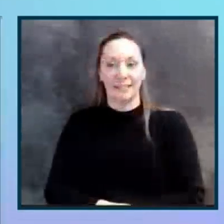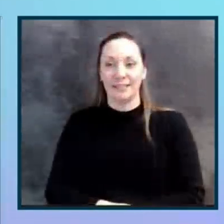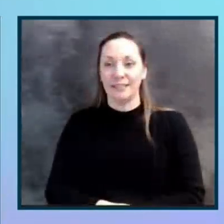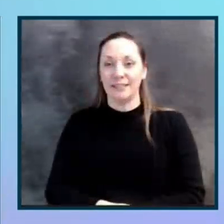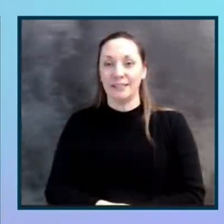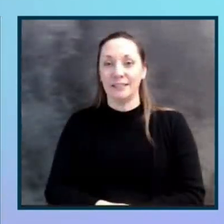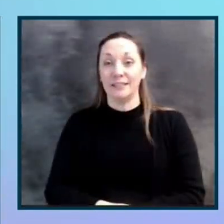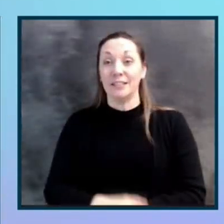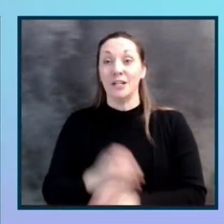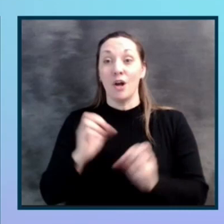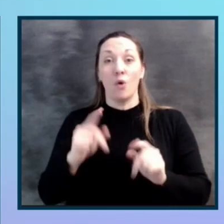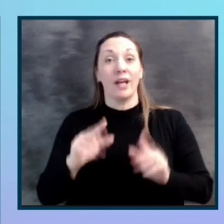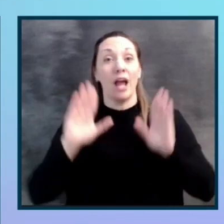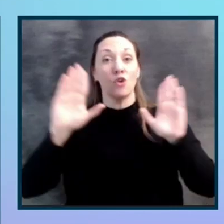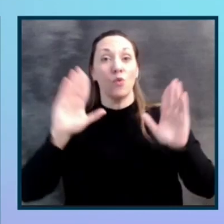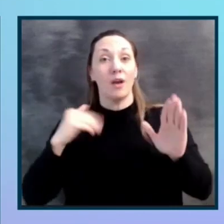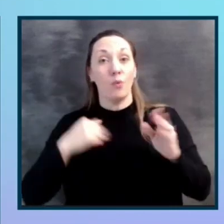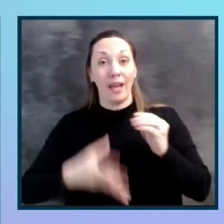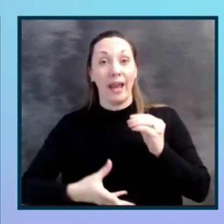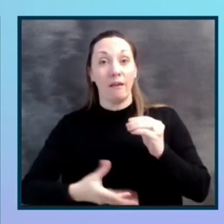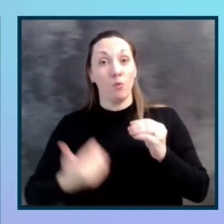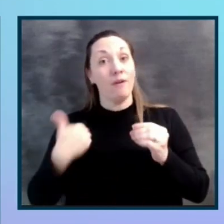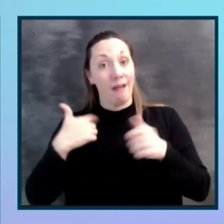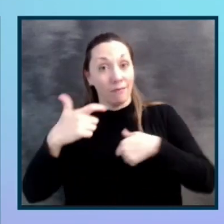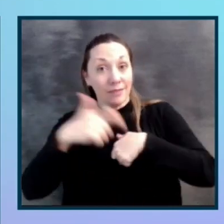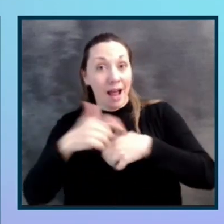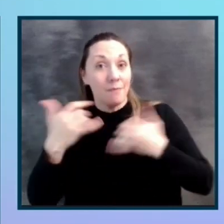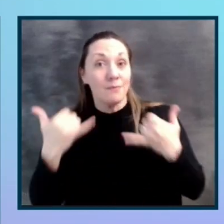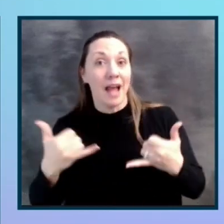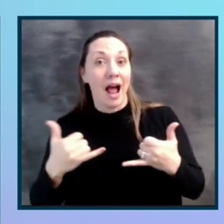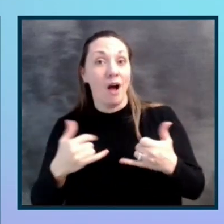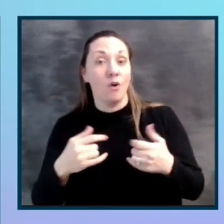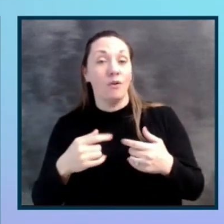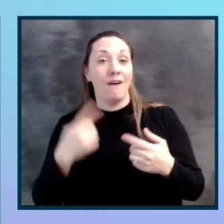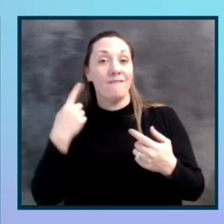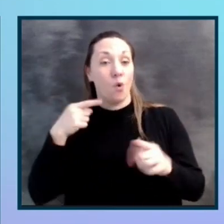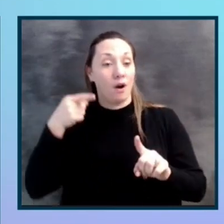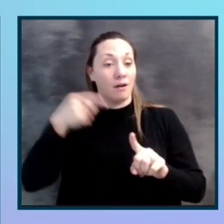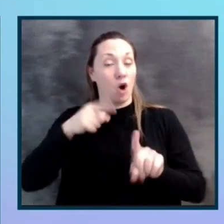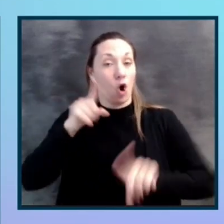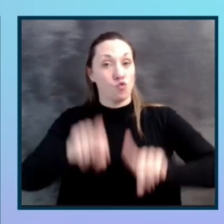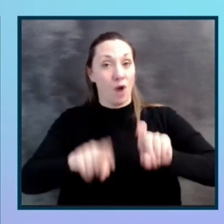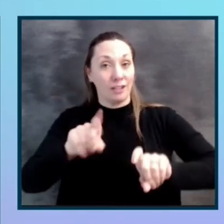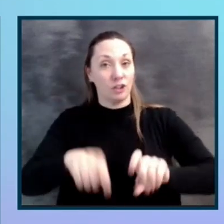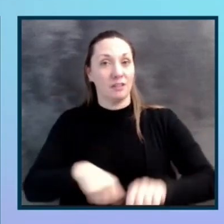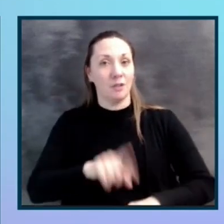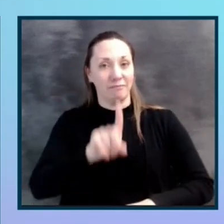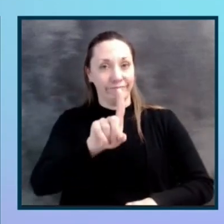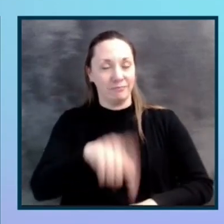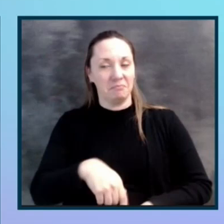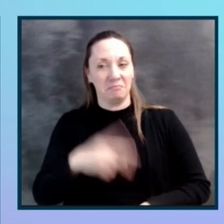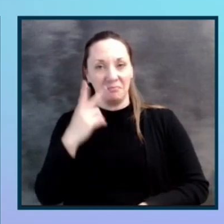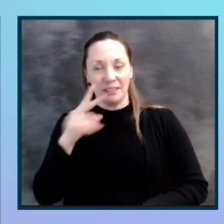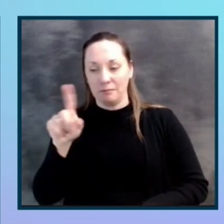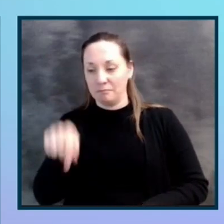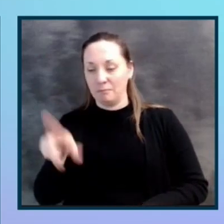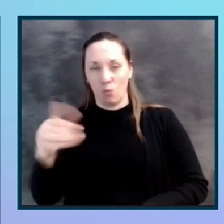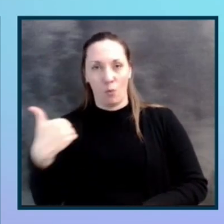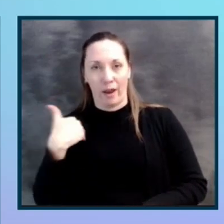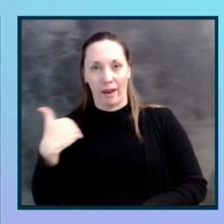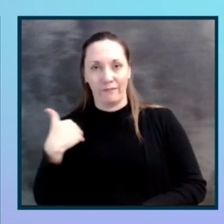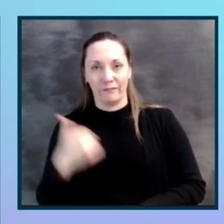we have some extra time now to jump into some questions. So let me pull that screen up here and see what we've